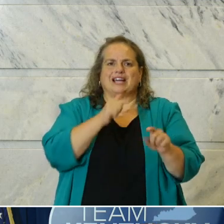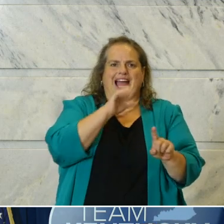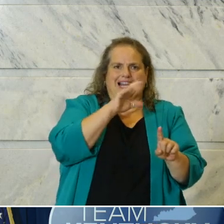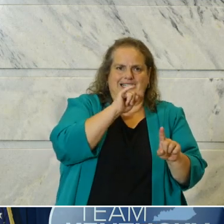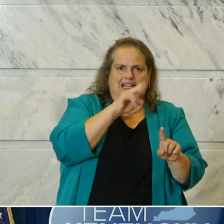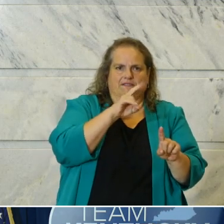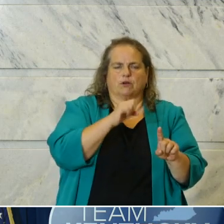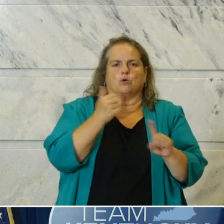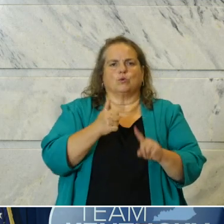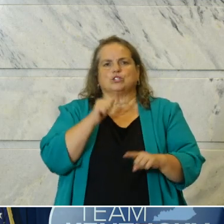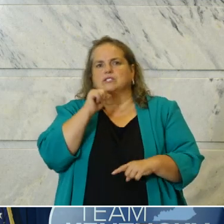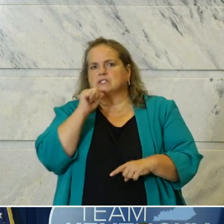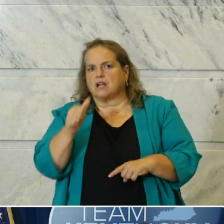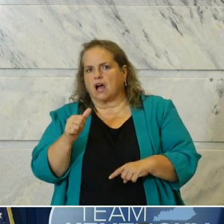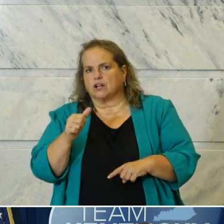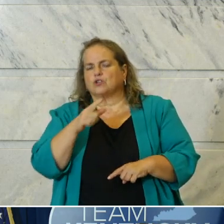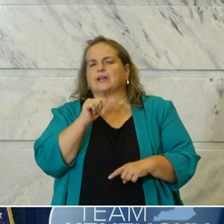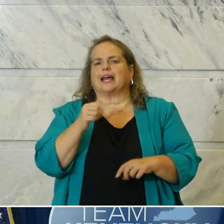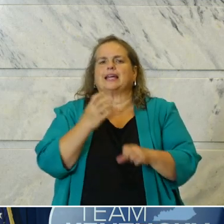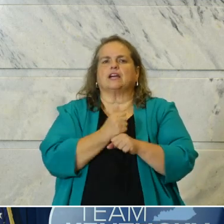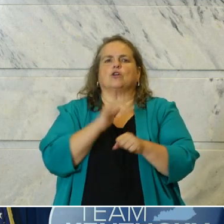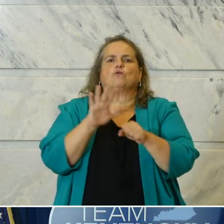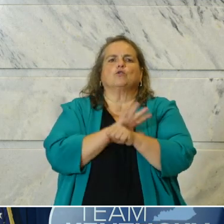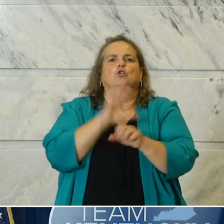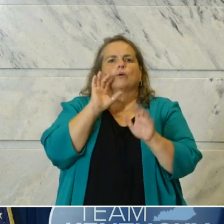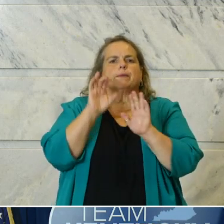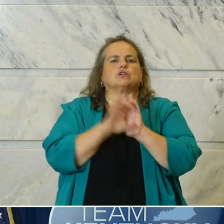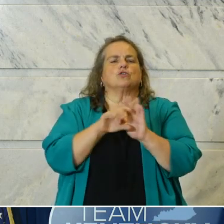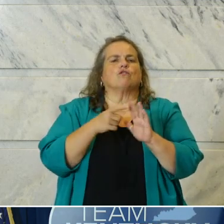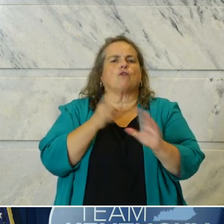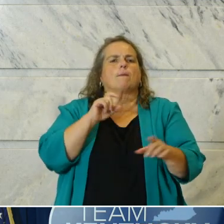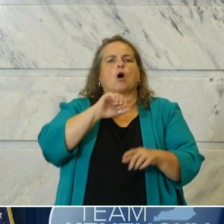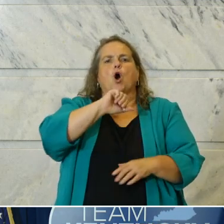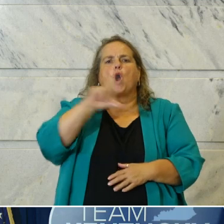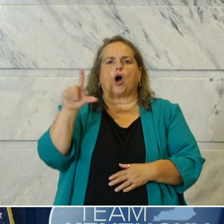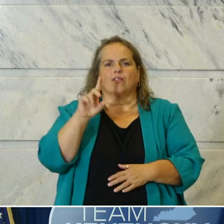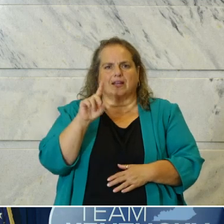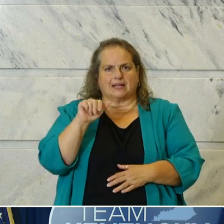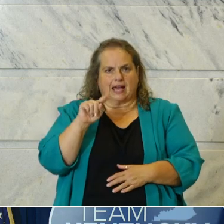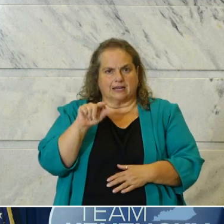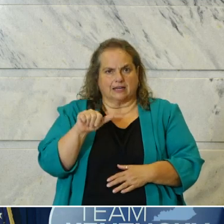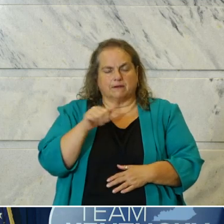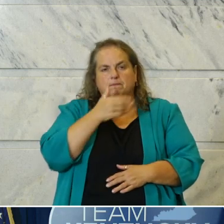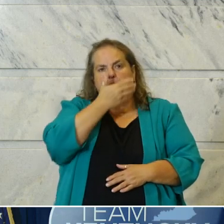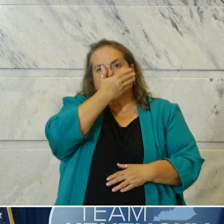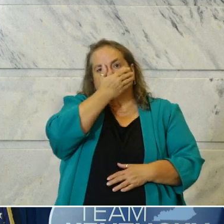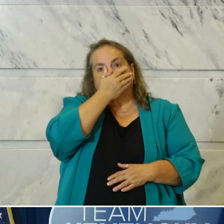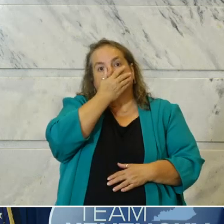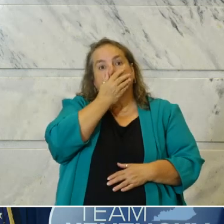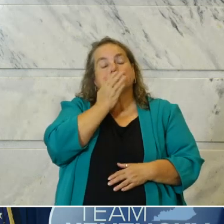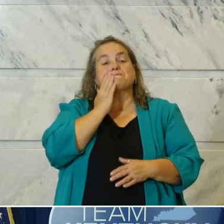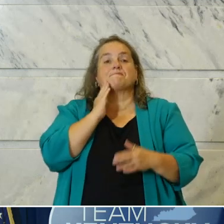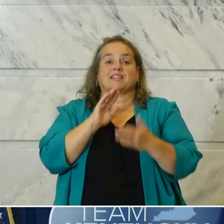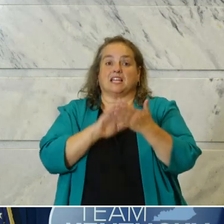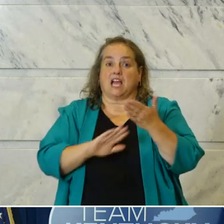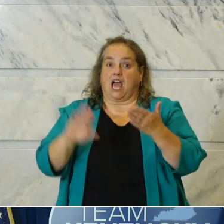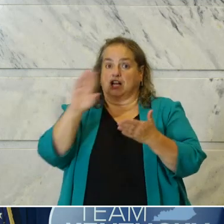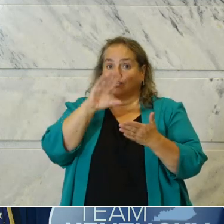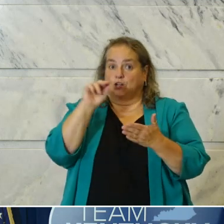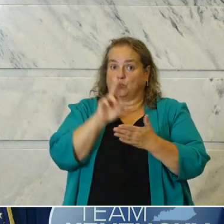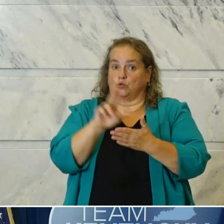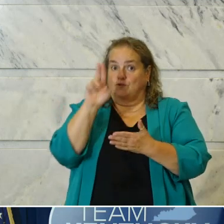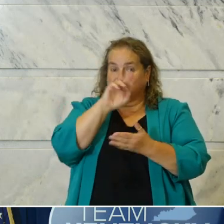not, and you can get the very full picture from all of the data that we have. Colleges and universities, numbers going